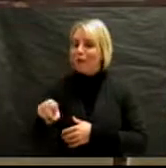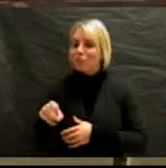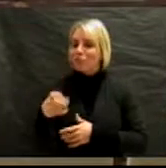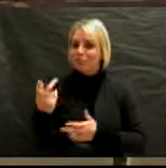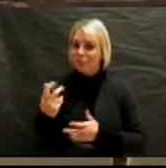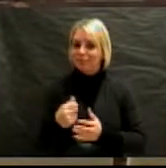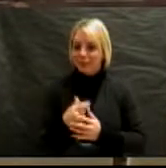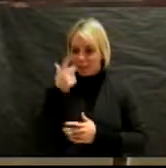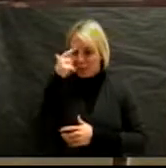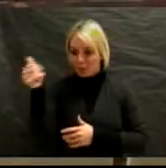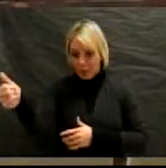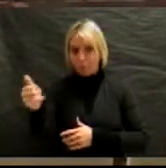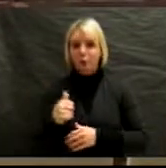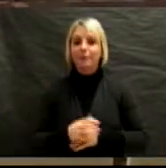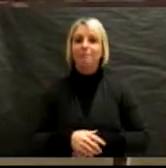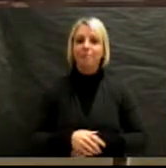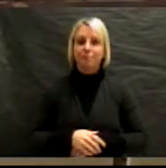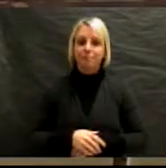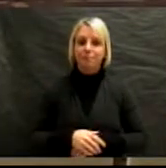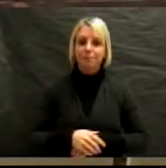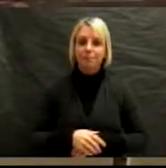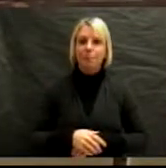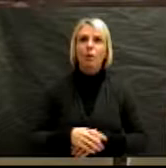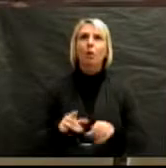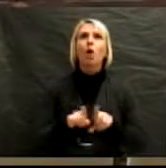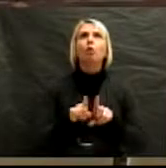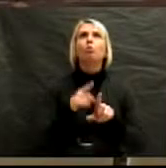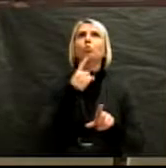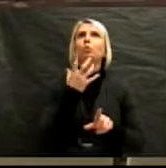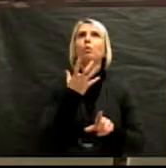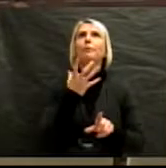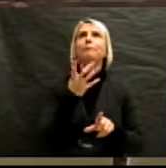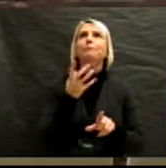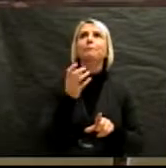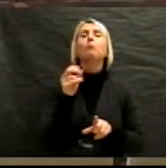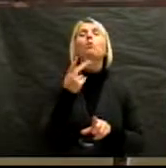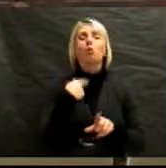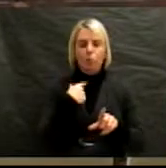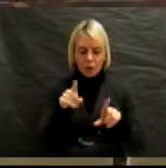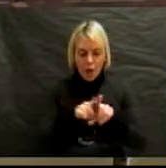What else was I going to say? I also read it's good